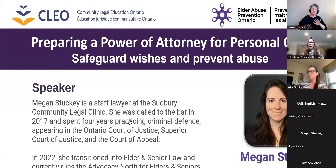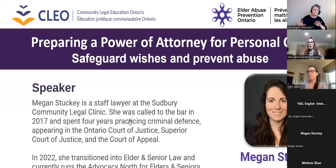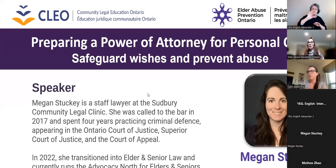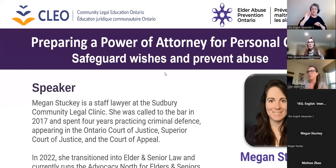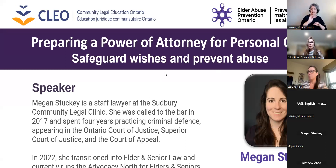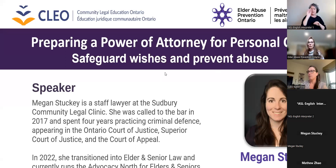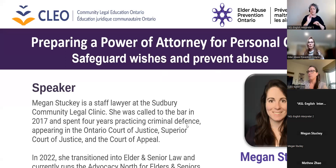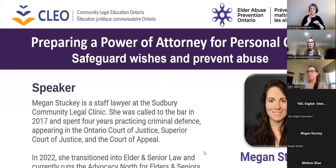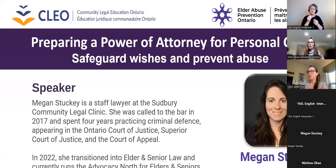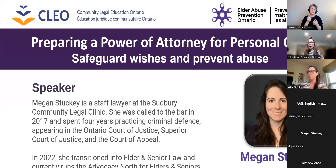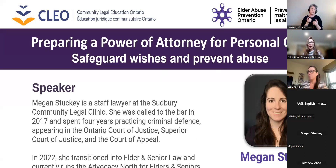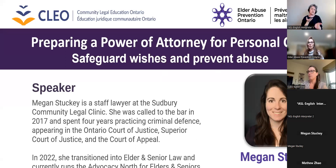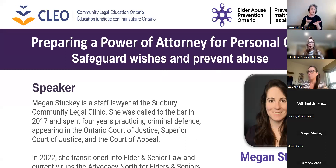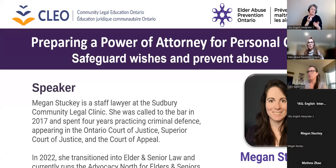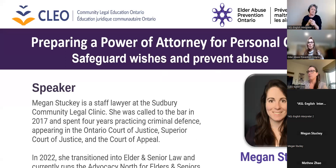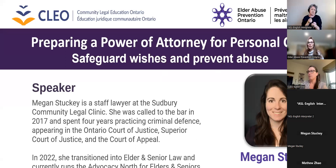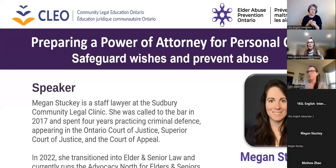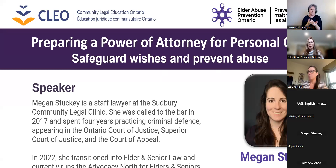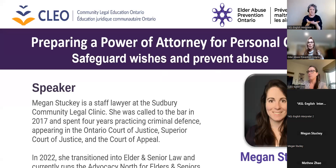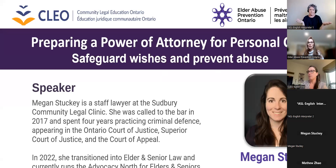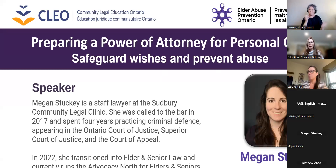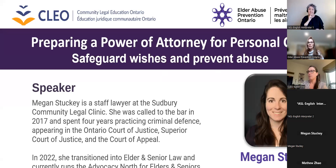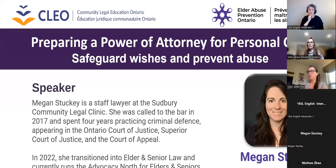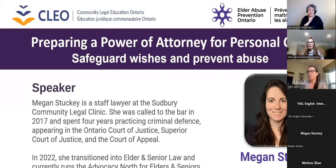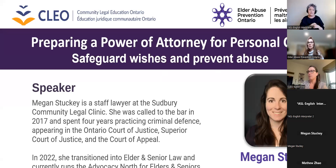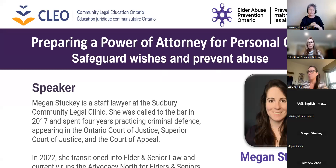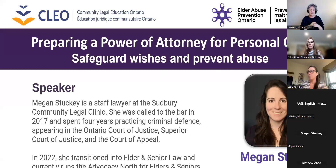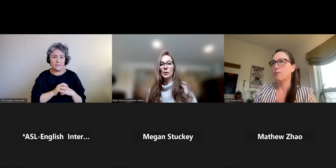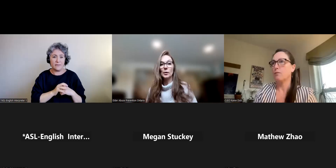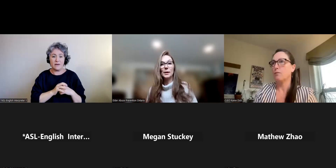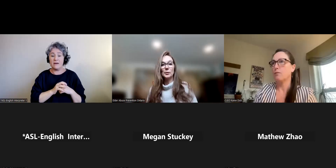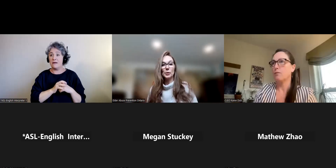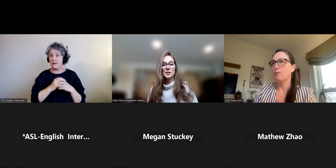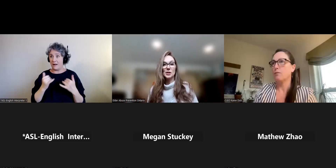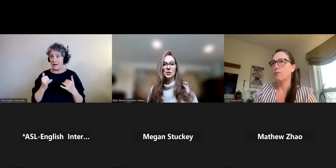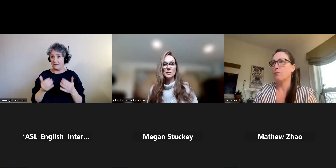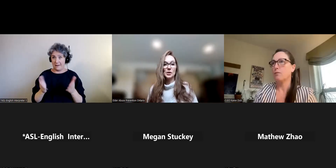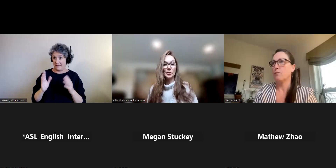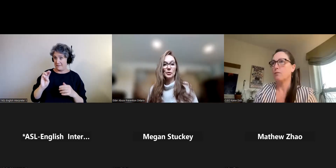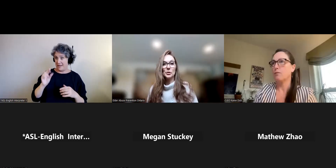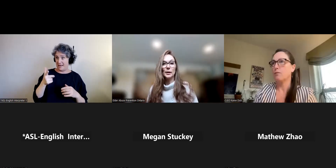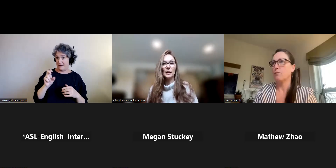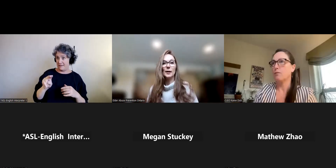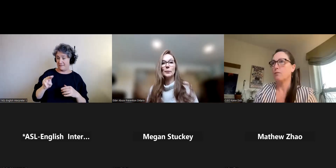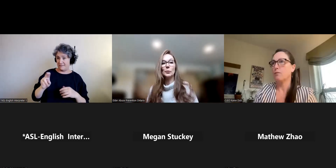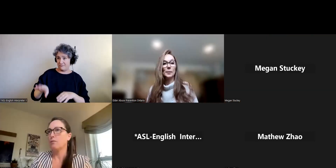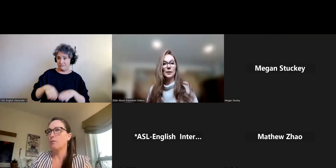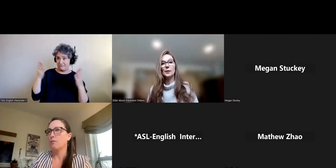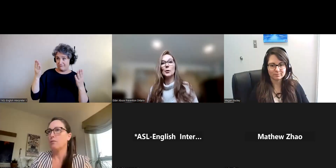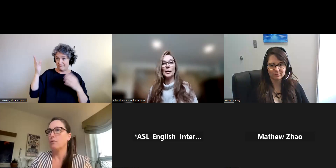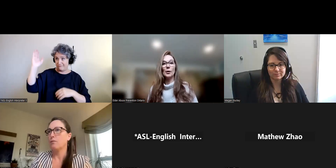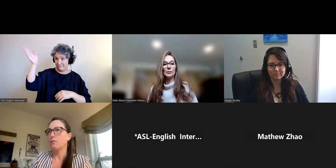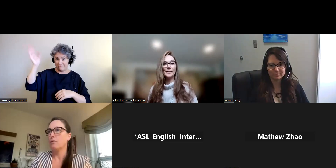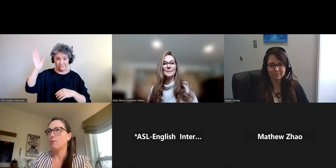Ontario. So without further ado, I am going to allow Megan to begin the presentation by sharing her screen, and I will